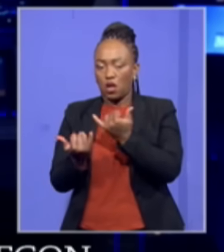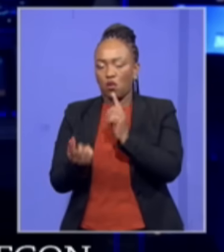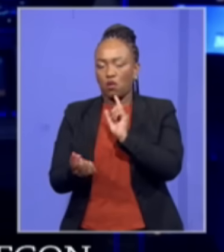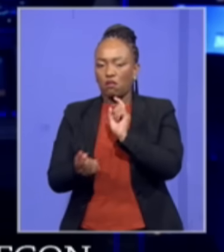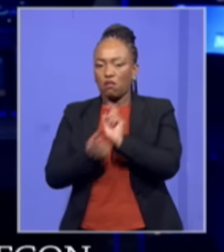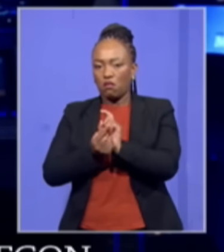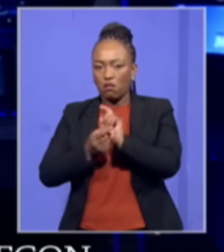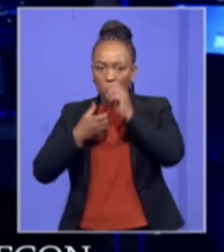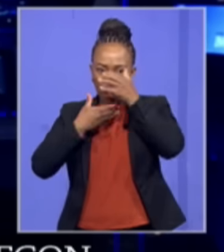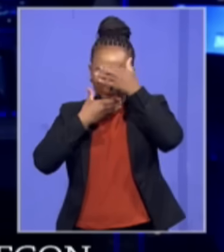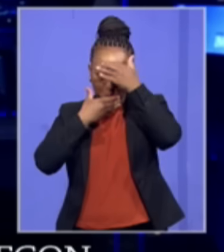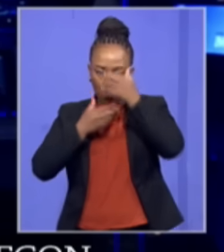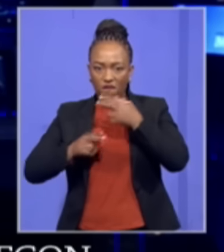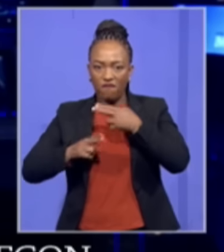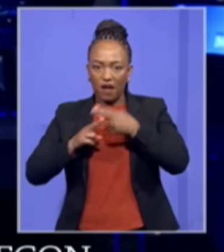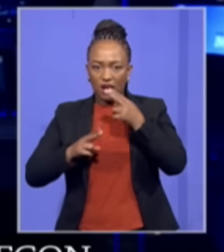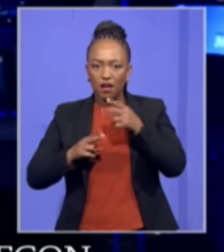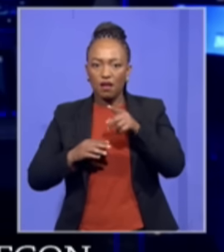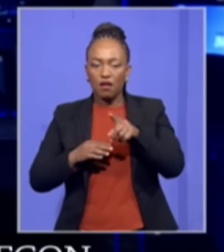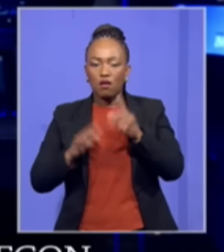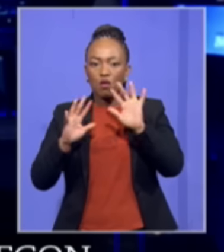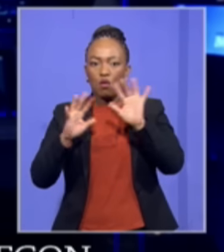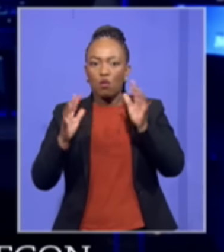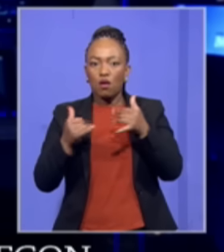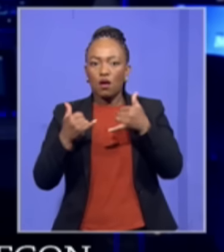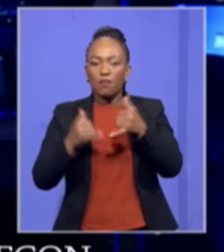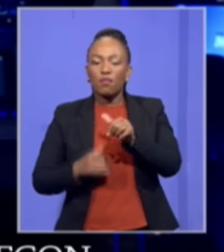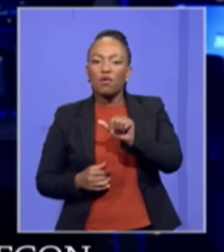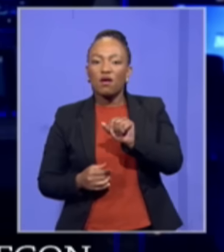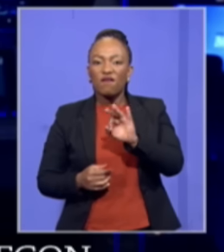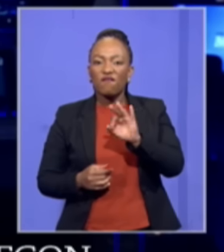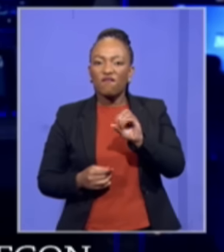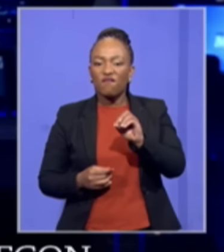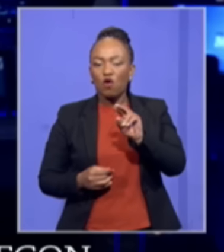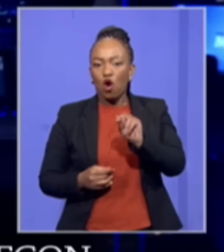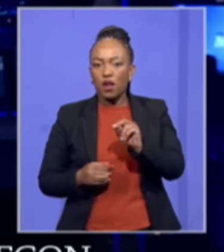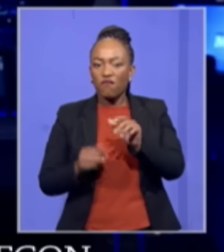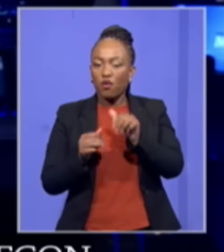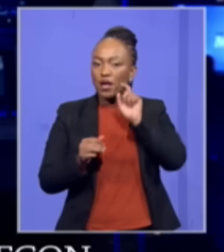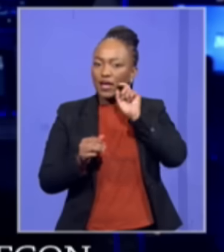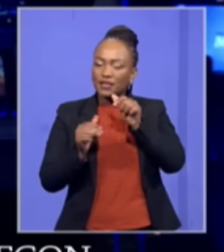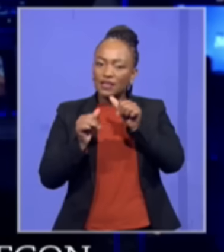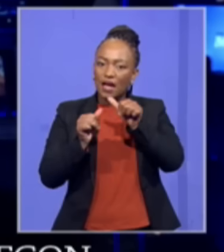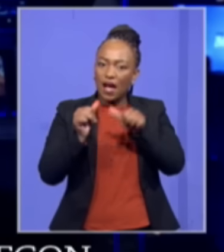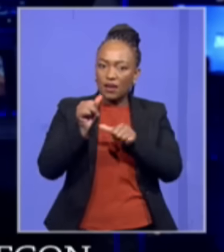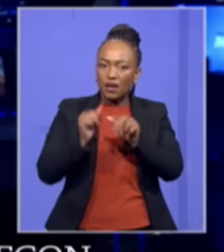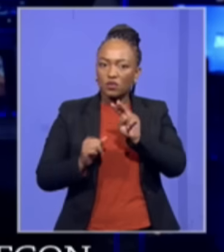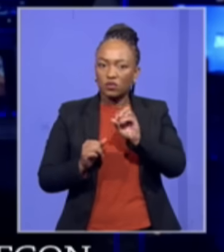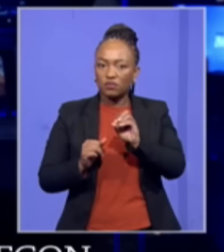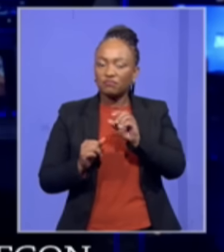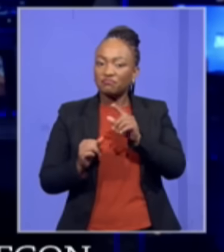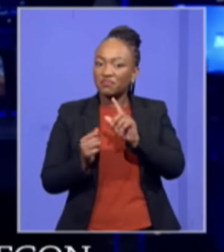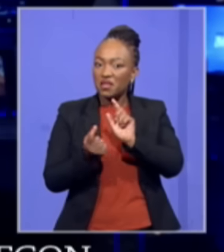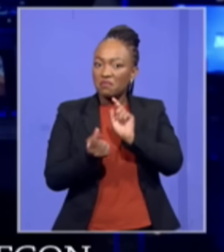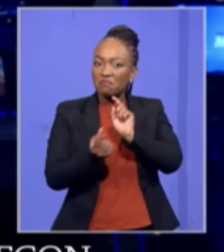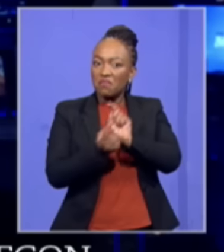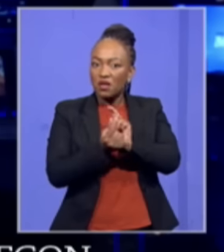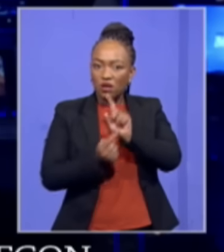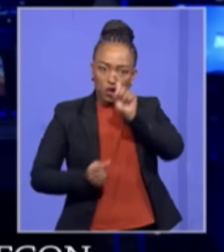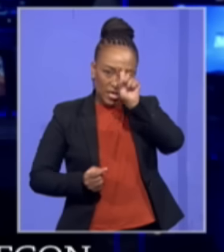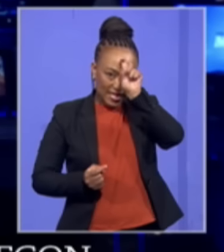makgaolakgang tlhodisanong ya mohope wa matjhaba wa AFCON under 20. Papadi ena e tla bapallwa Cairo ho mane